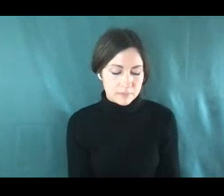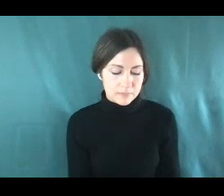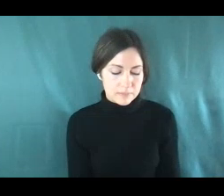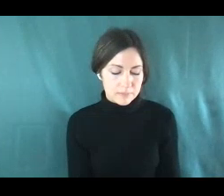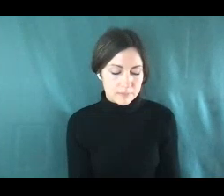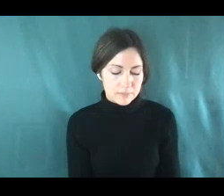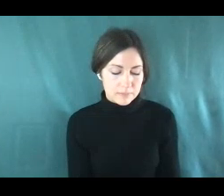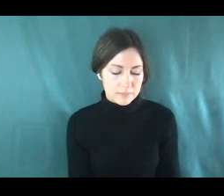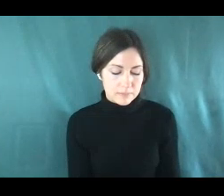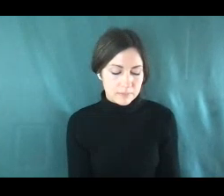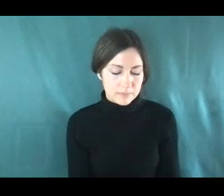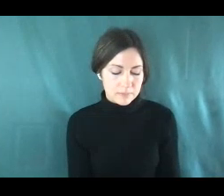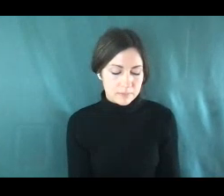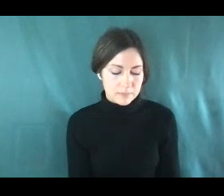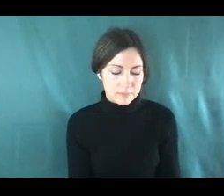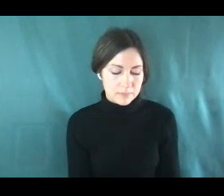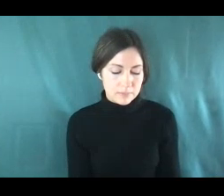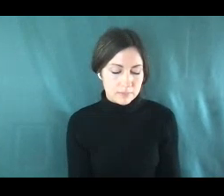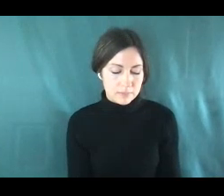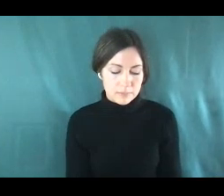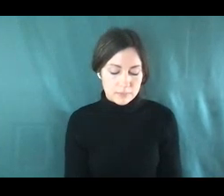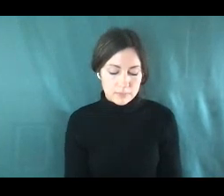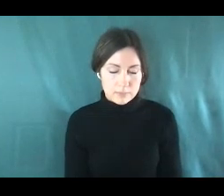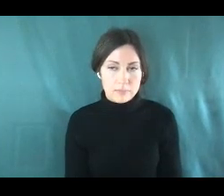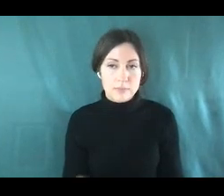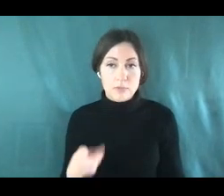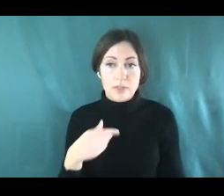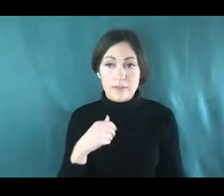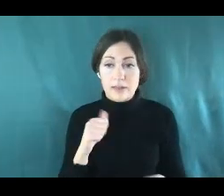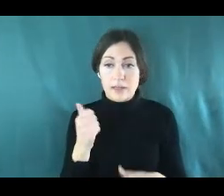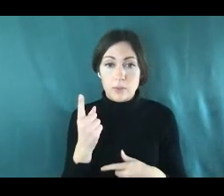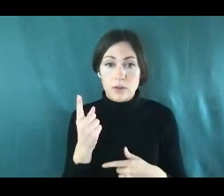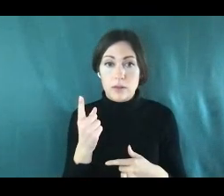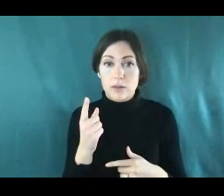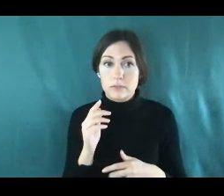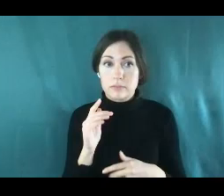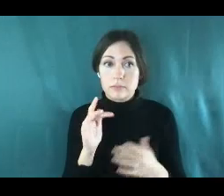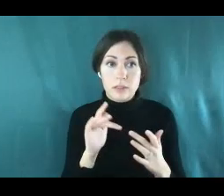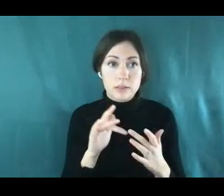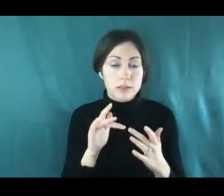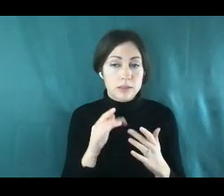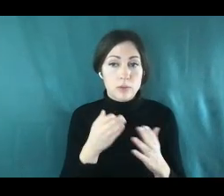Not seeing anyone on the call with hands raised. Do we have anyone reaching out telephonically?